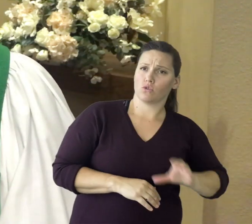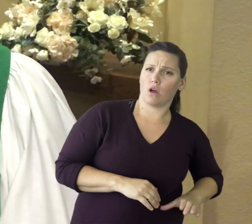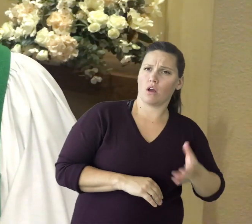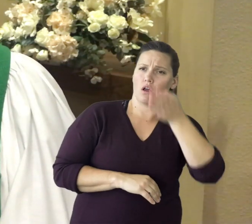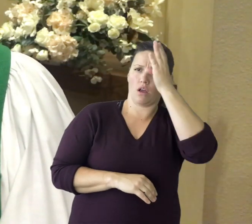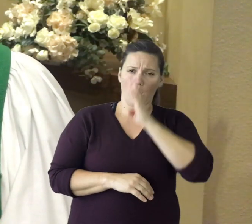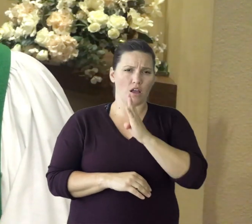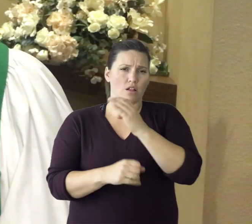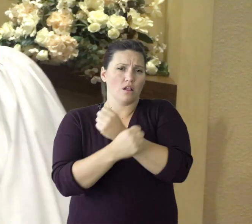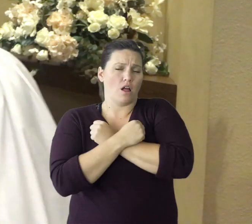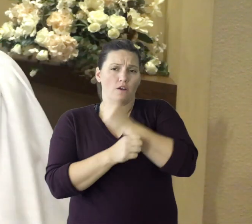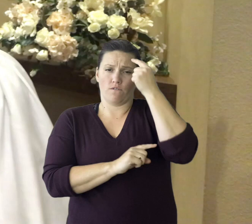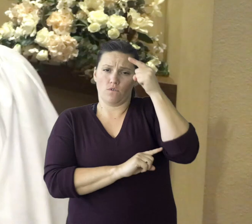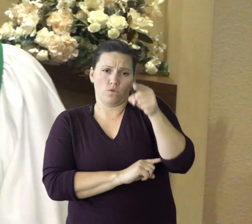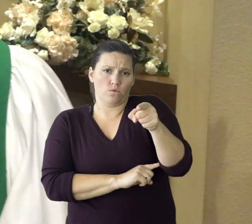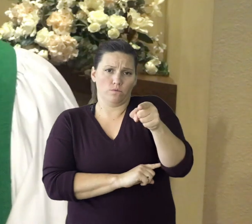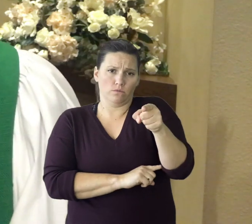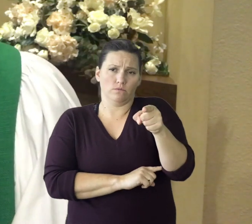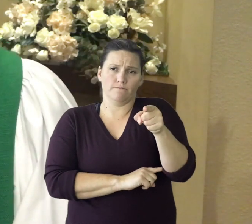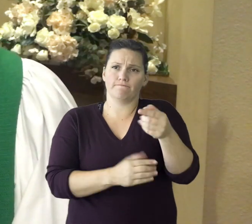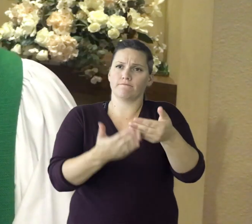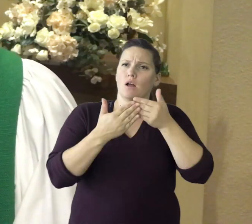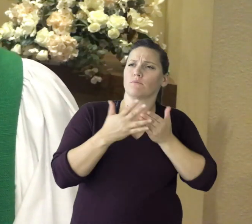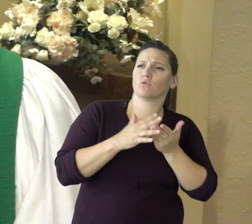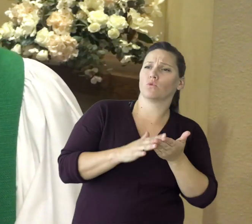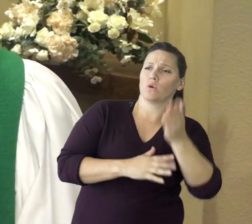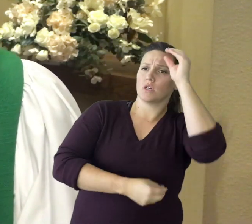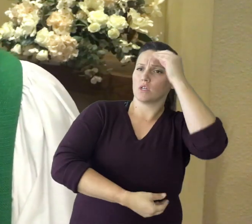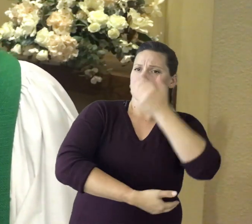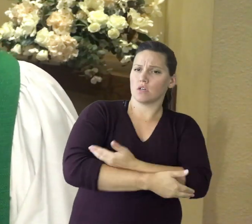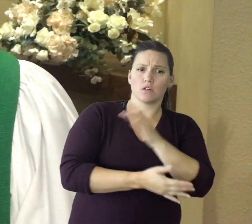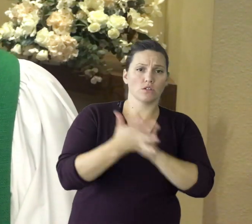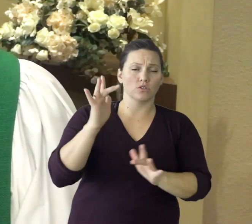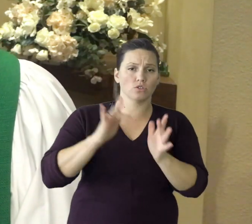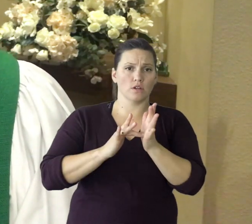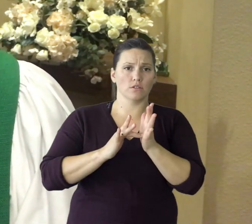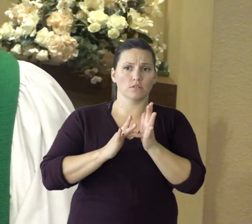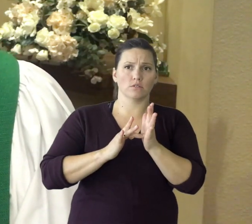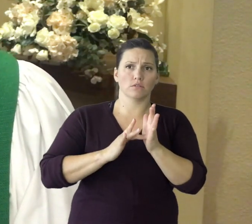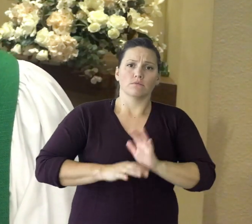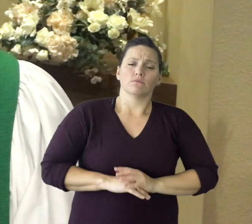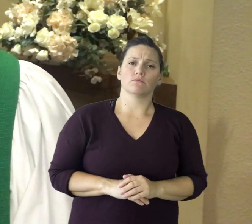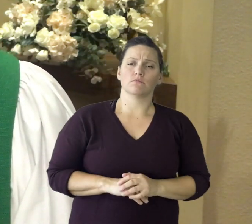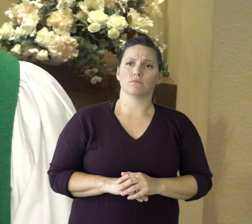Christ. God's love for you comes through his Son,